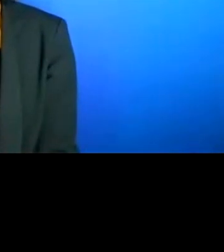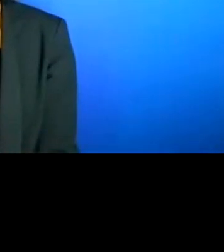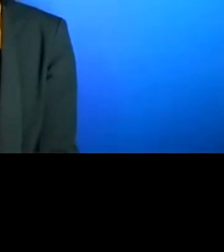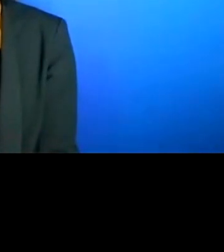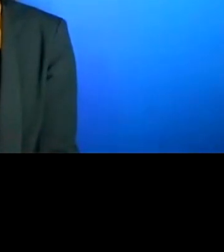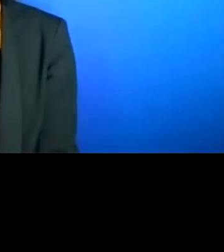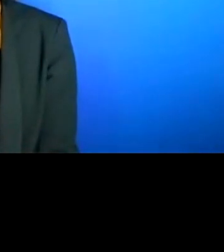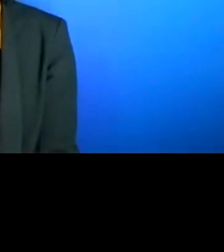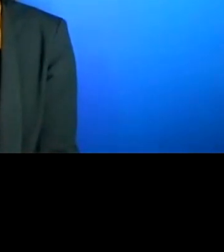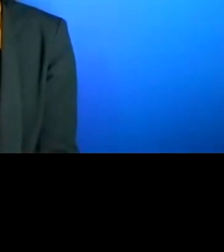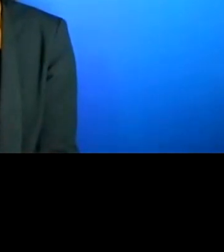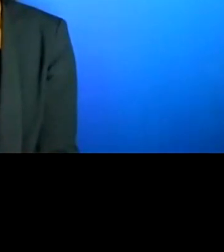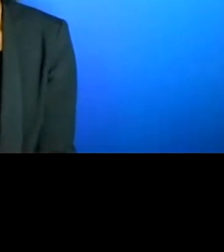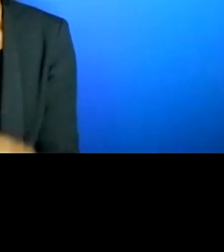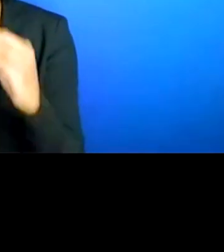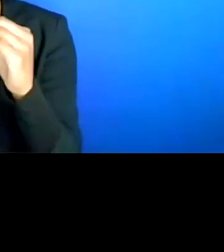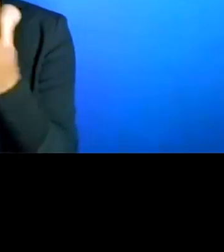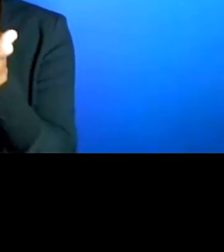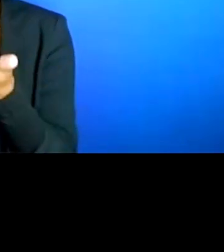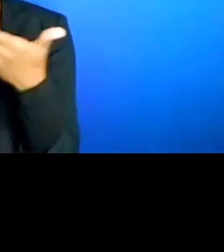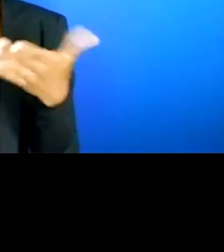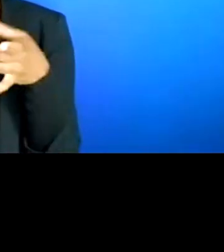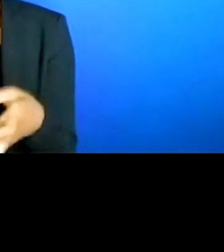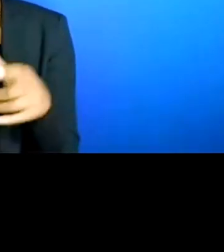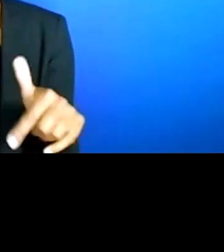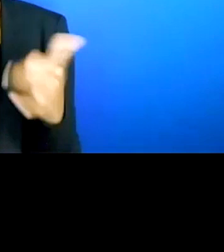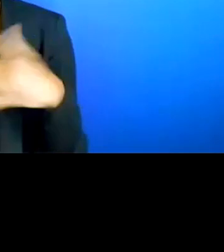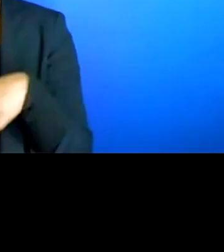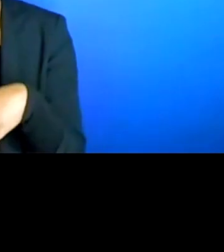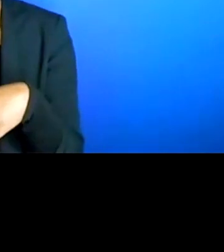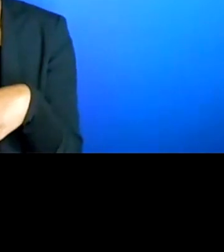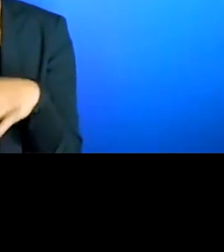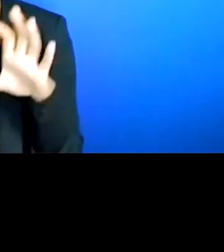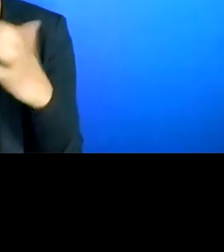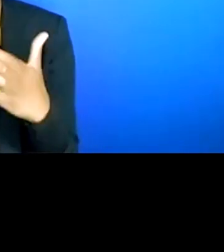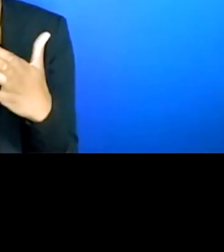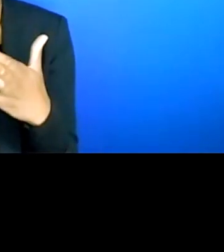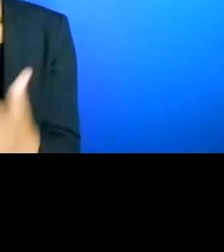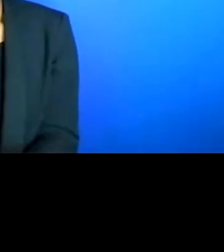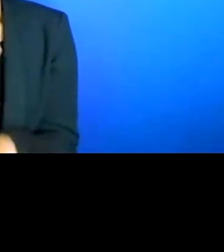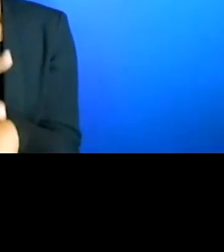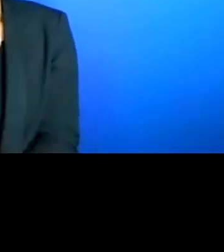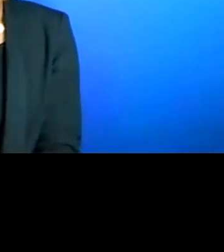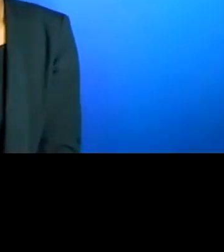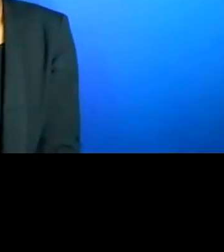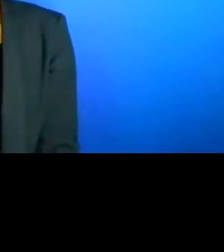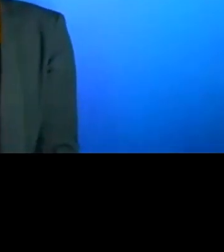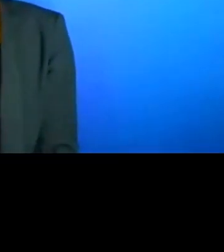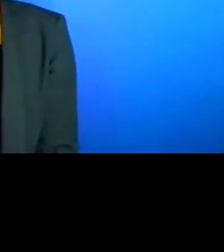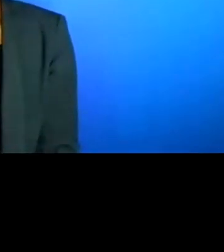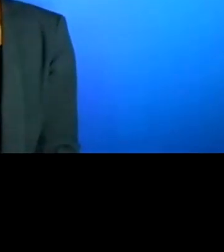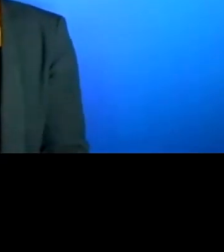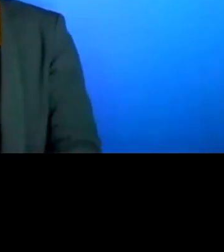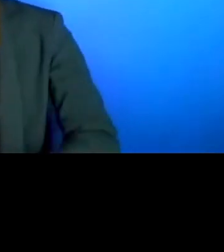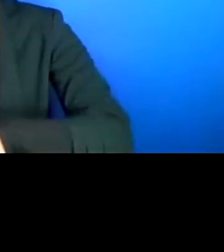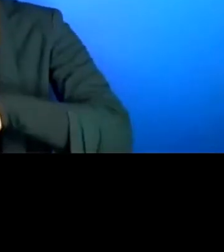One other really neat thing about today's course, now we're going to go until about, 1 to 4 p.m. Eastern time. We're going to then take a